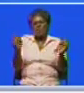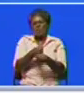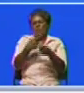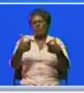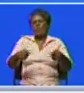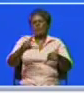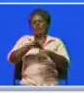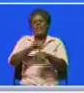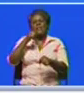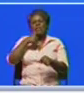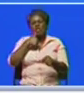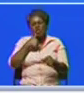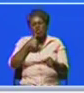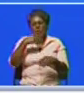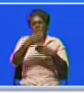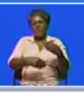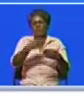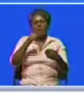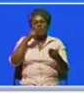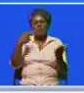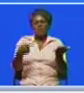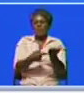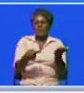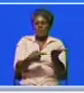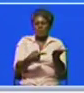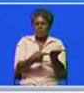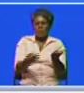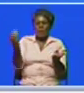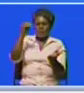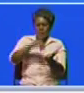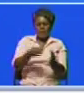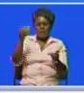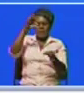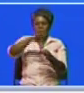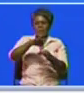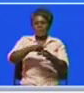procurement and establishment of new technology systems for the repeat election.